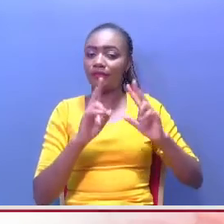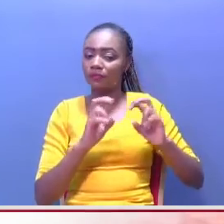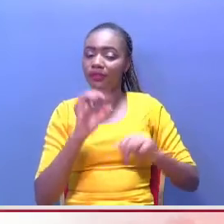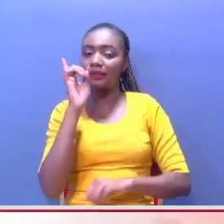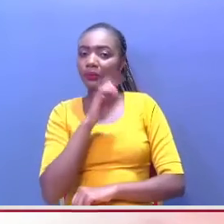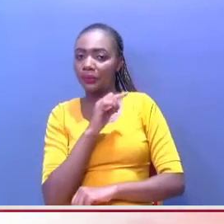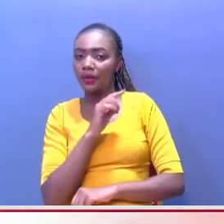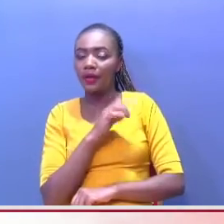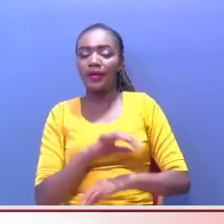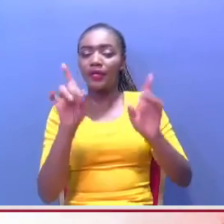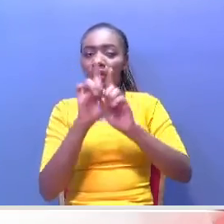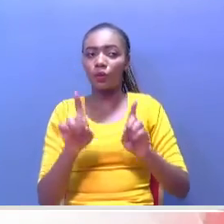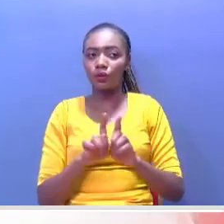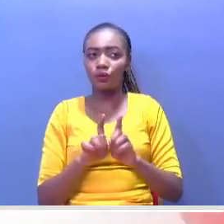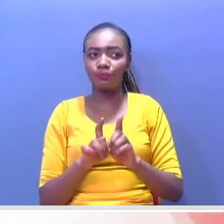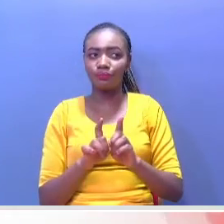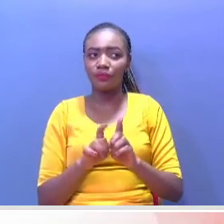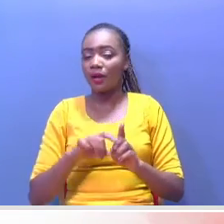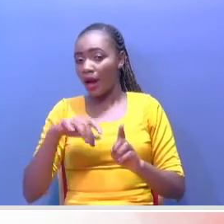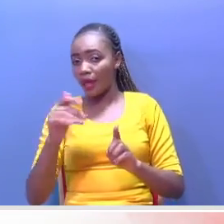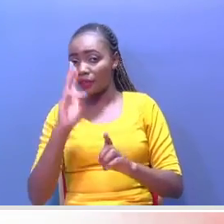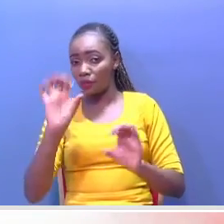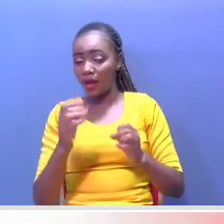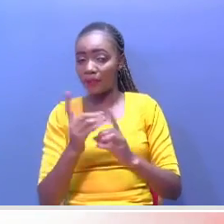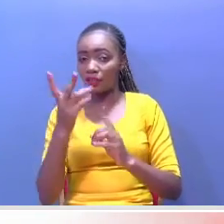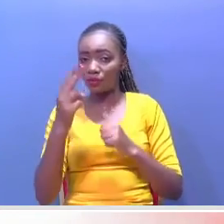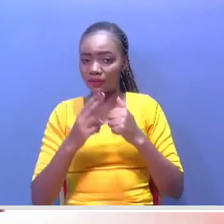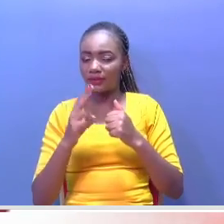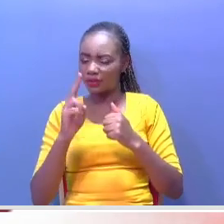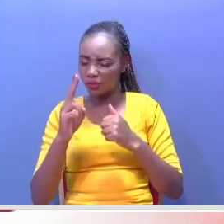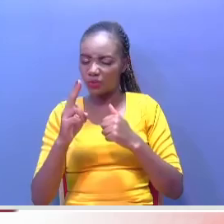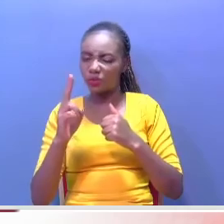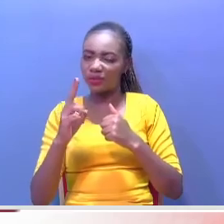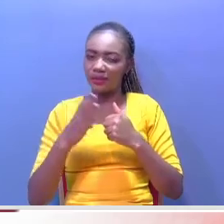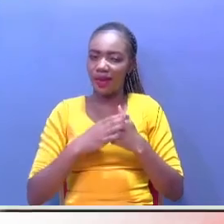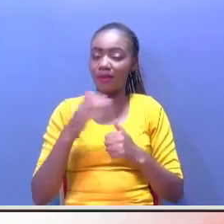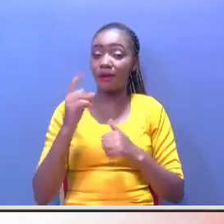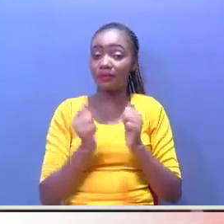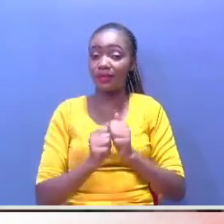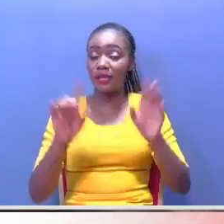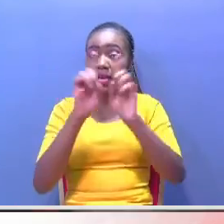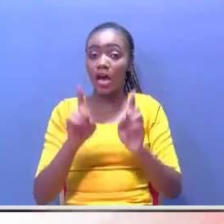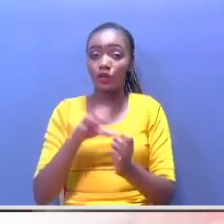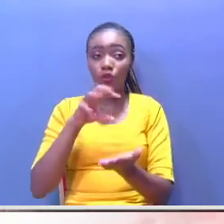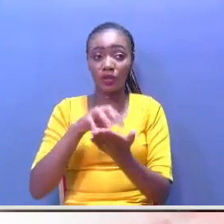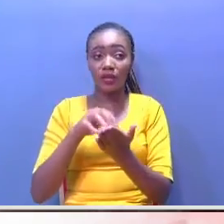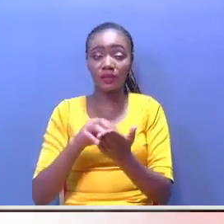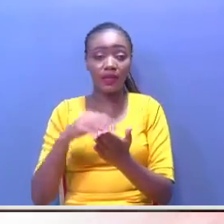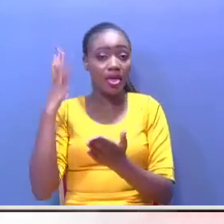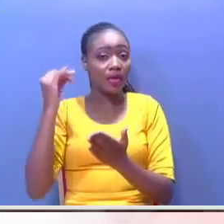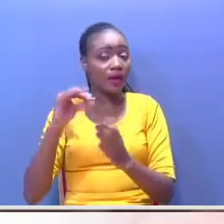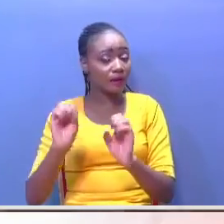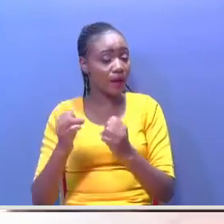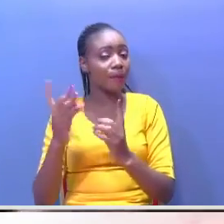mention on 29th of October, where the court will give further direction. The case will come up for mention on the